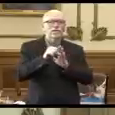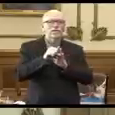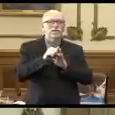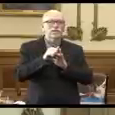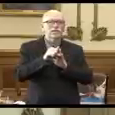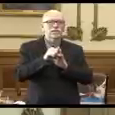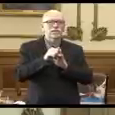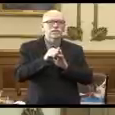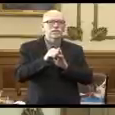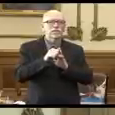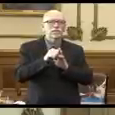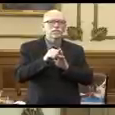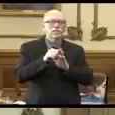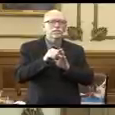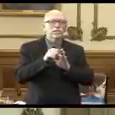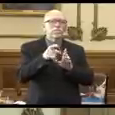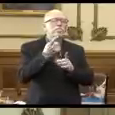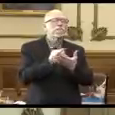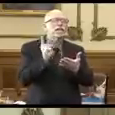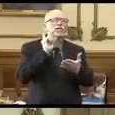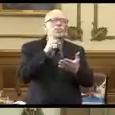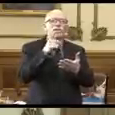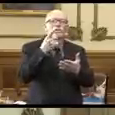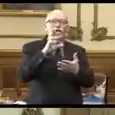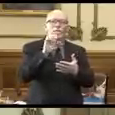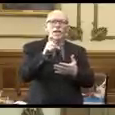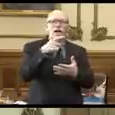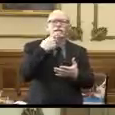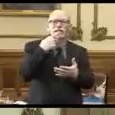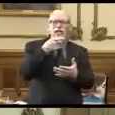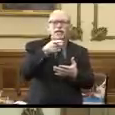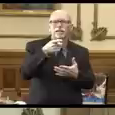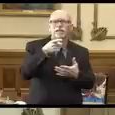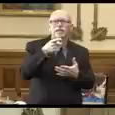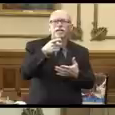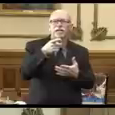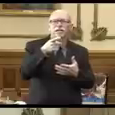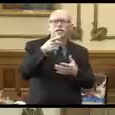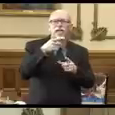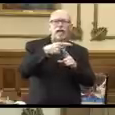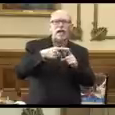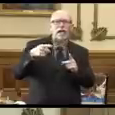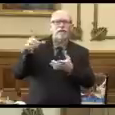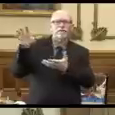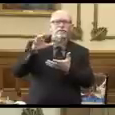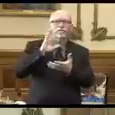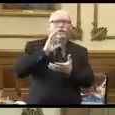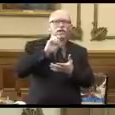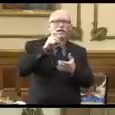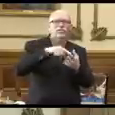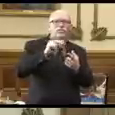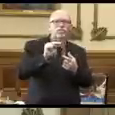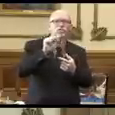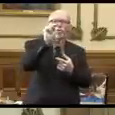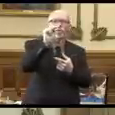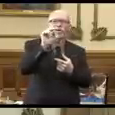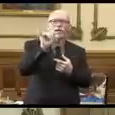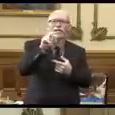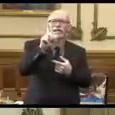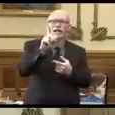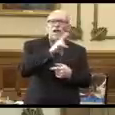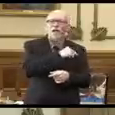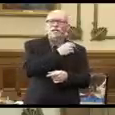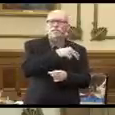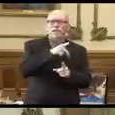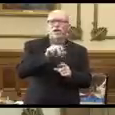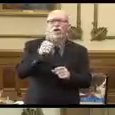remdesivir. Last week, Dr. Box said that, half of it was going to a northern Indiana hospital